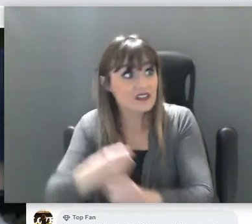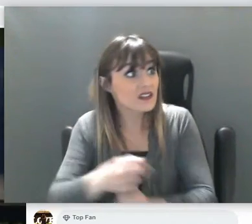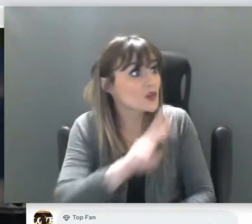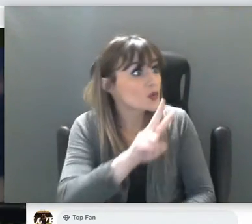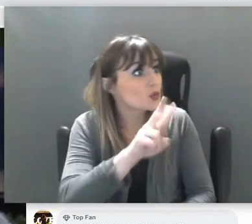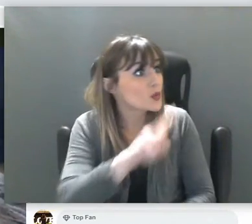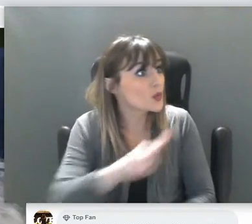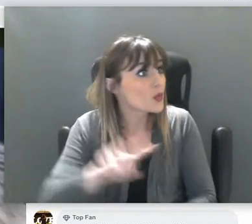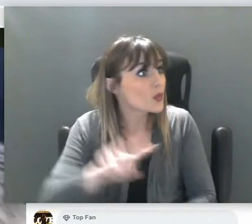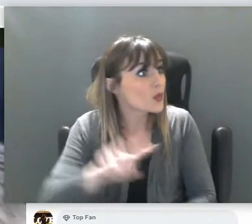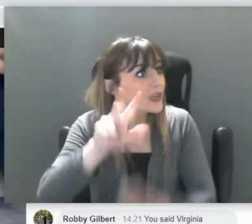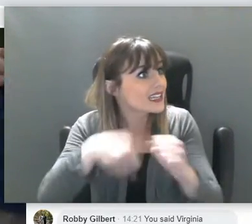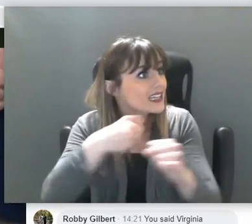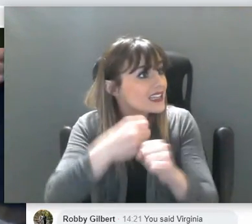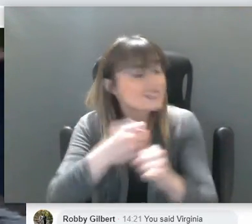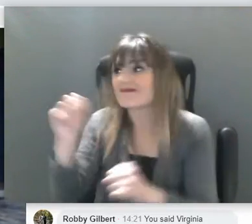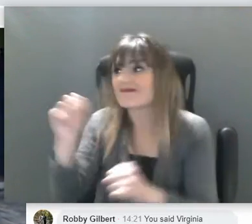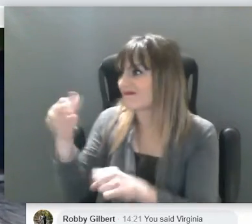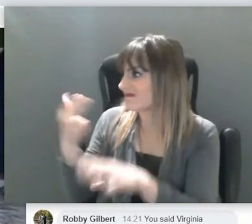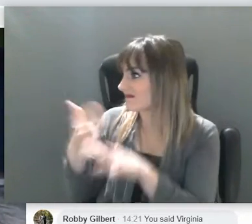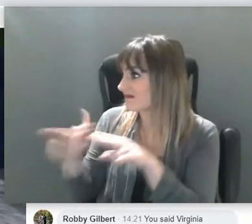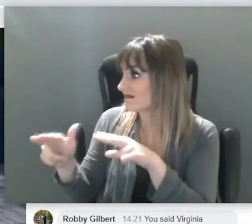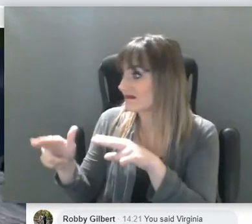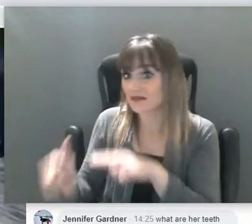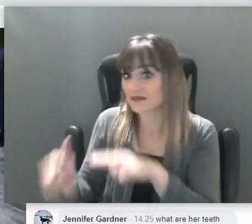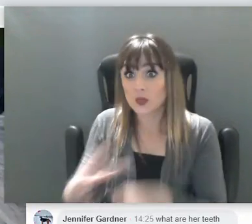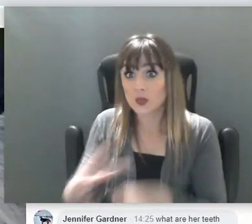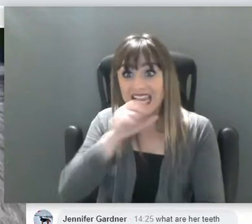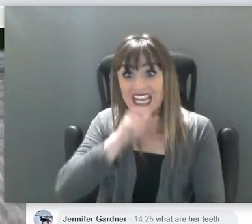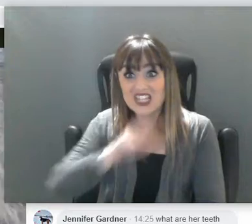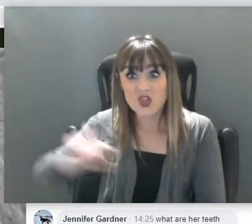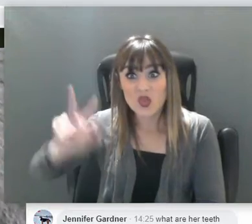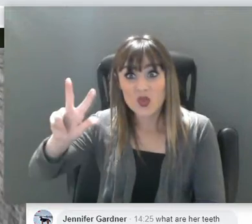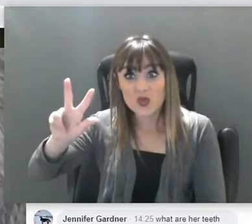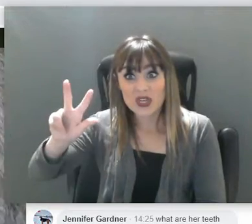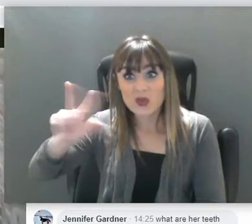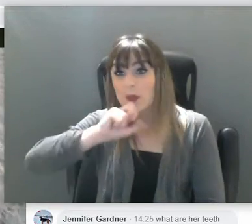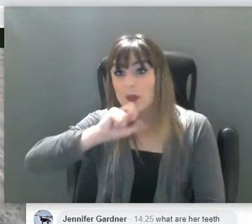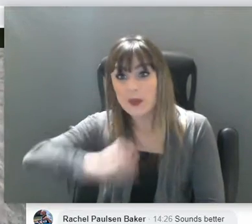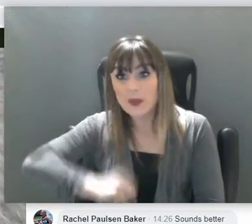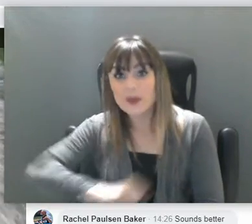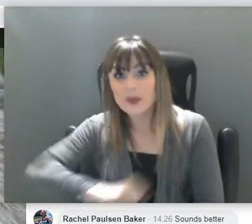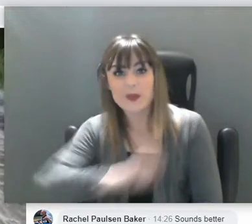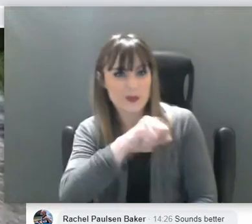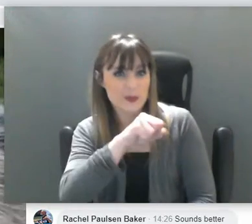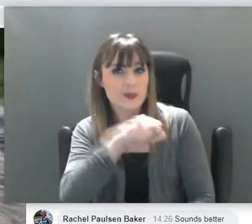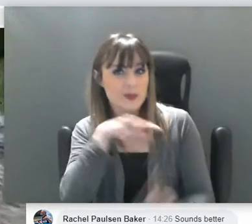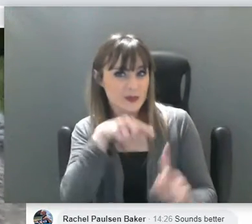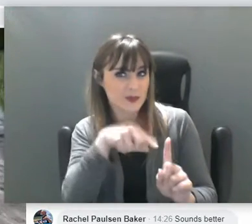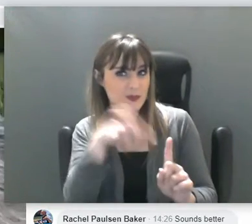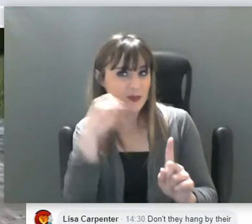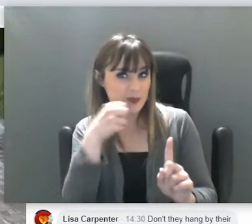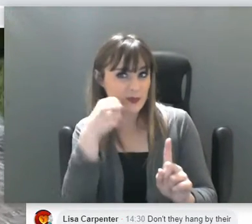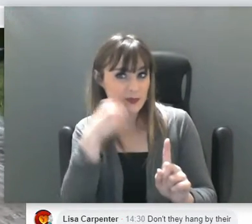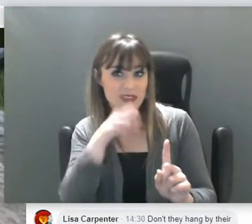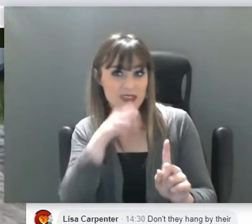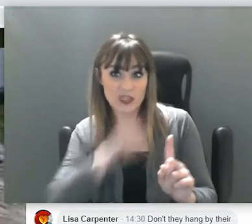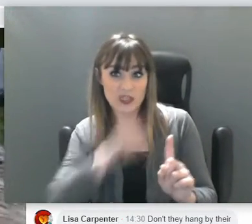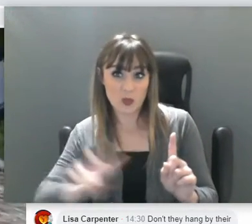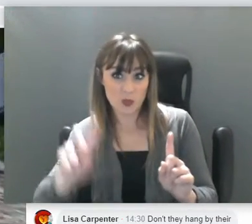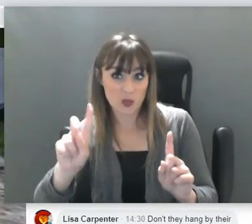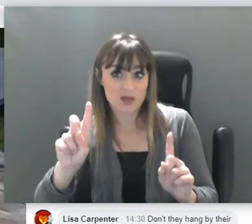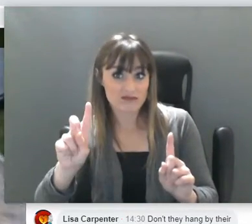live a super short lifespan. So at three, they're a senior. Yes. Oh, yes, my goodness. Absolutely. In fact, this girl, I think she's only, what, a year old? And she's,